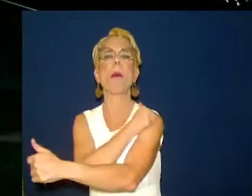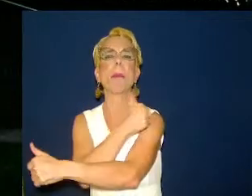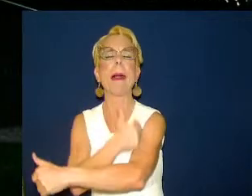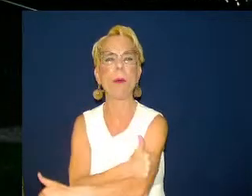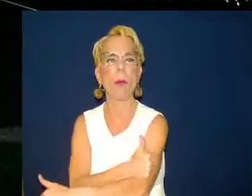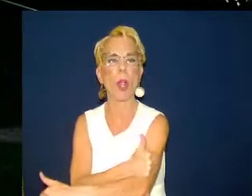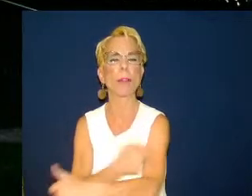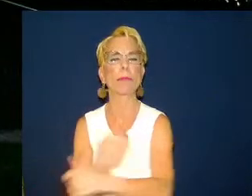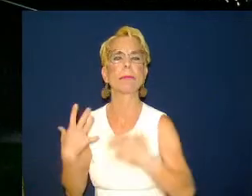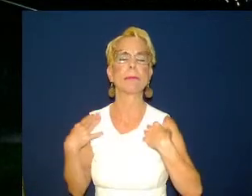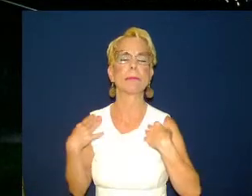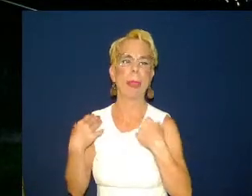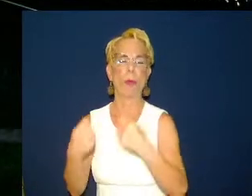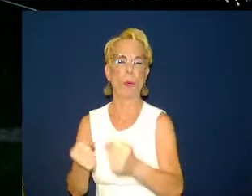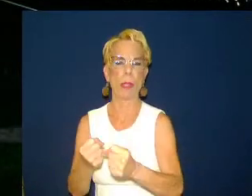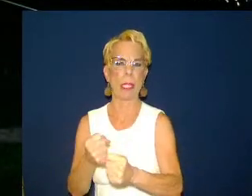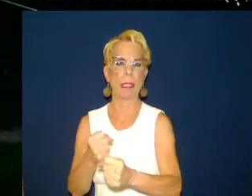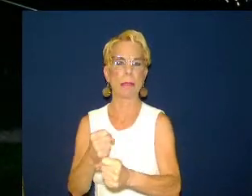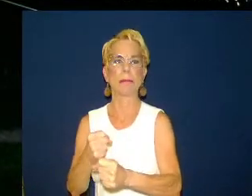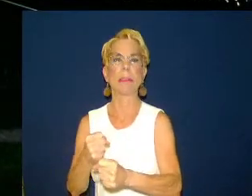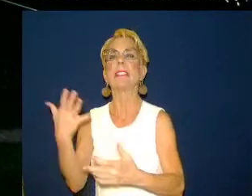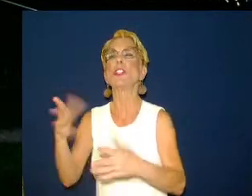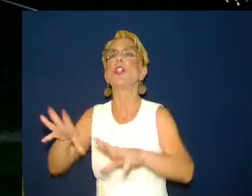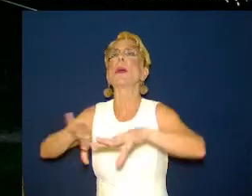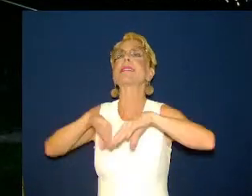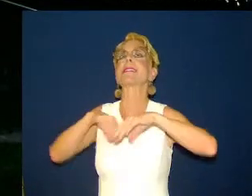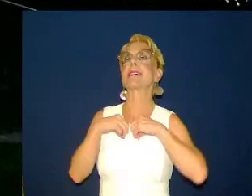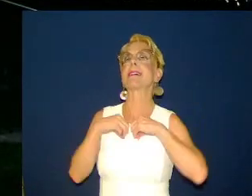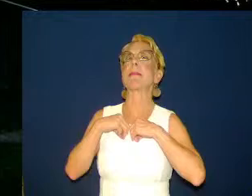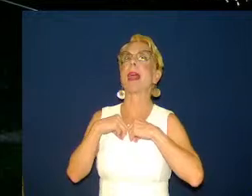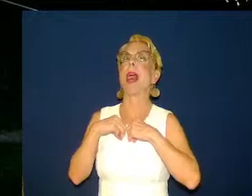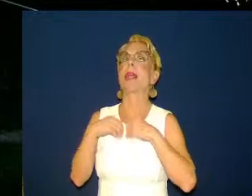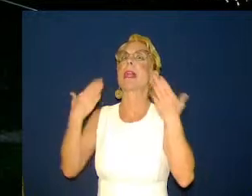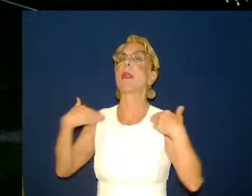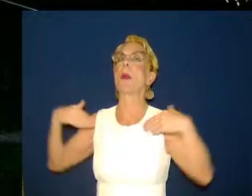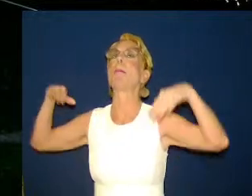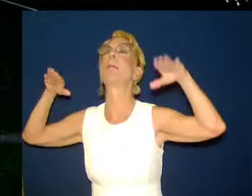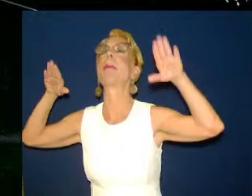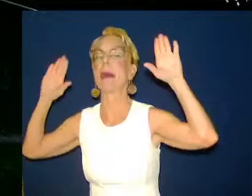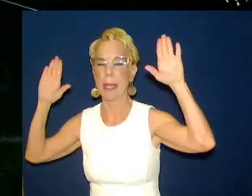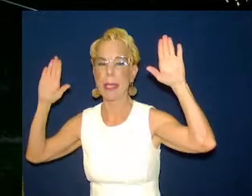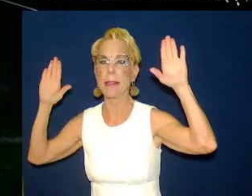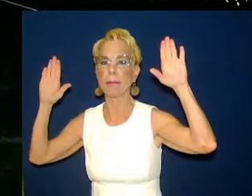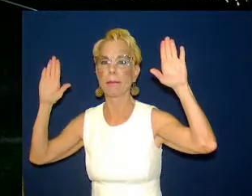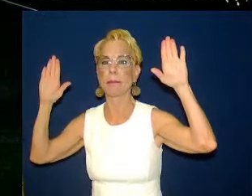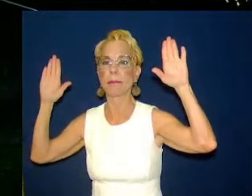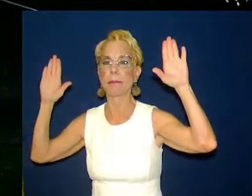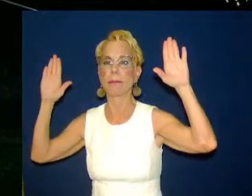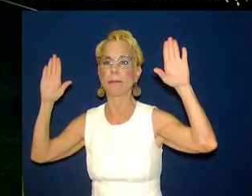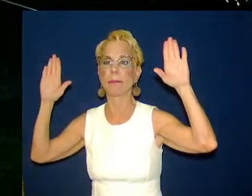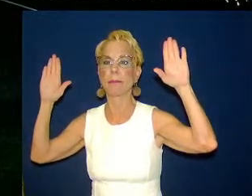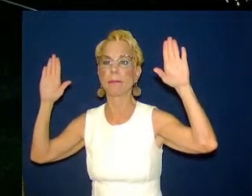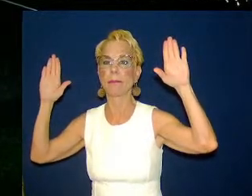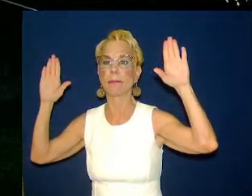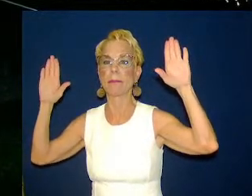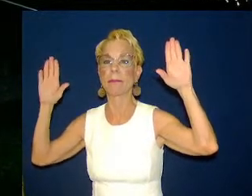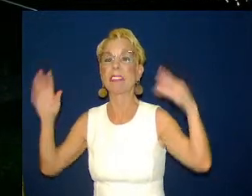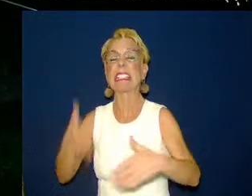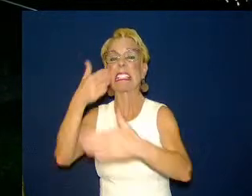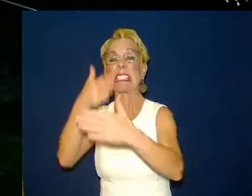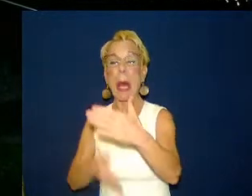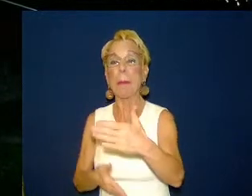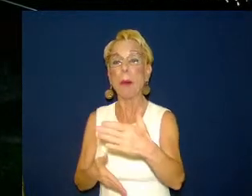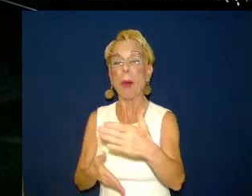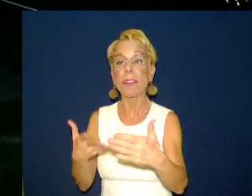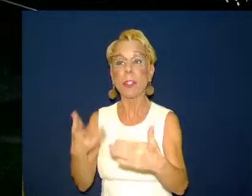dedication, needs your commitment. Listen online. Some of you are watching online that need to make Jesus the king and authority of your